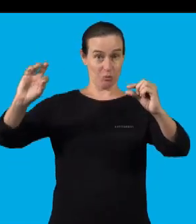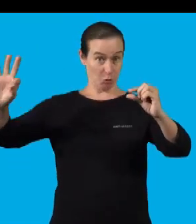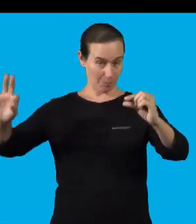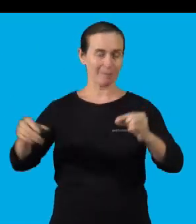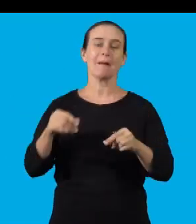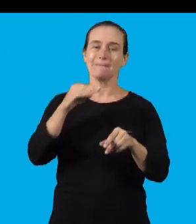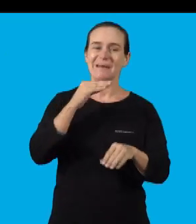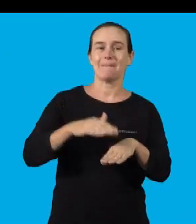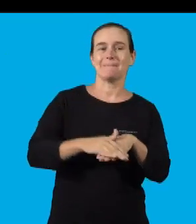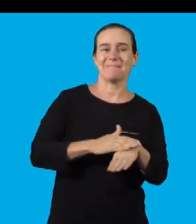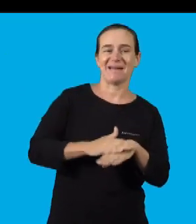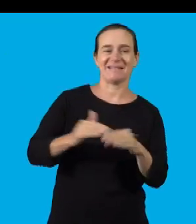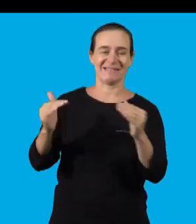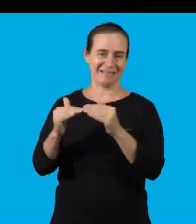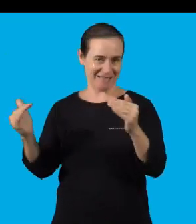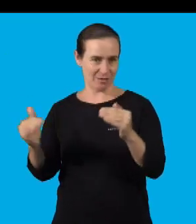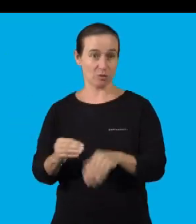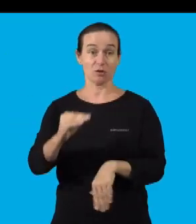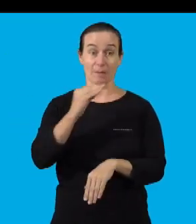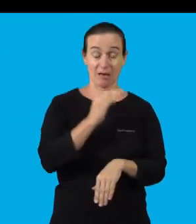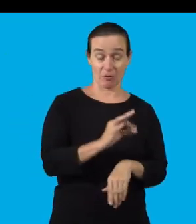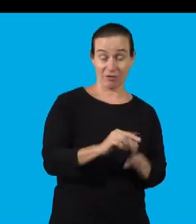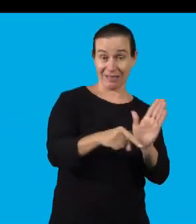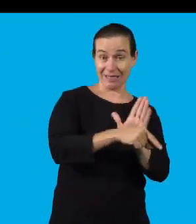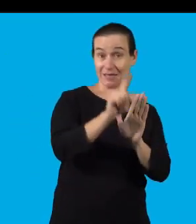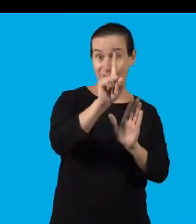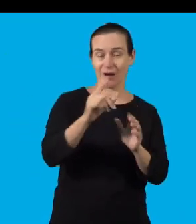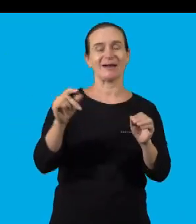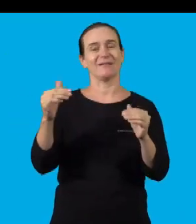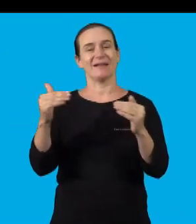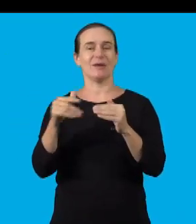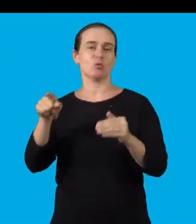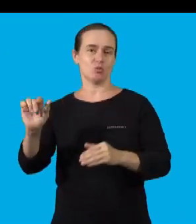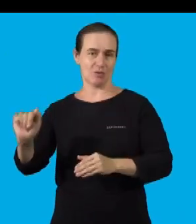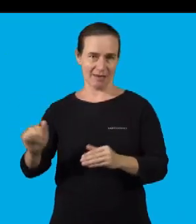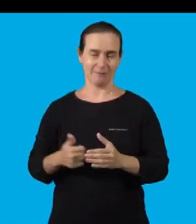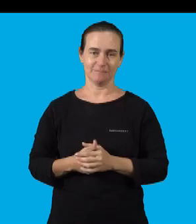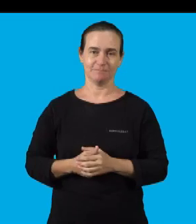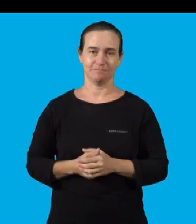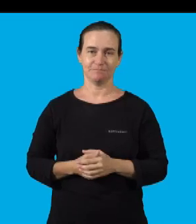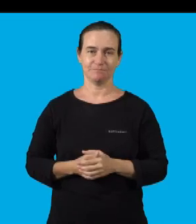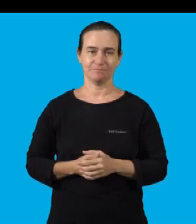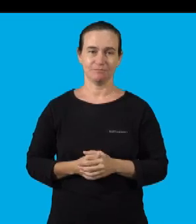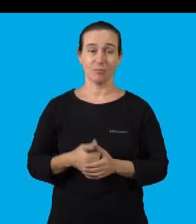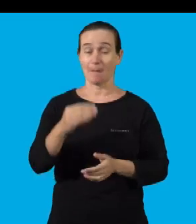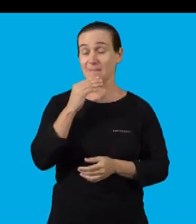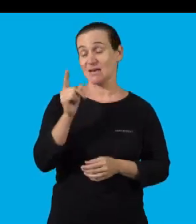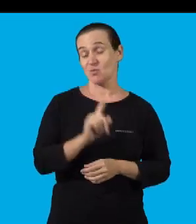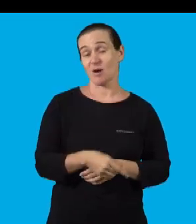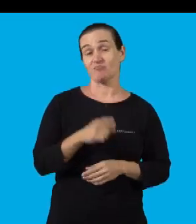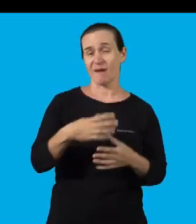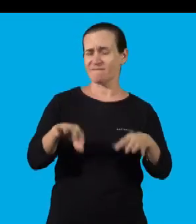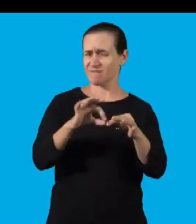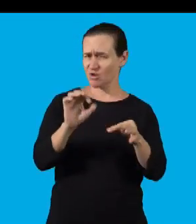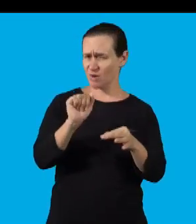are equal, which would then mean that 3 to the exponent of -1 is equals to a, which means that